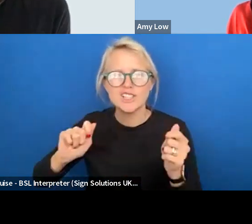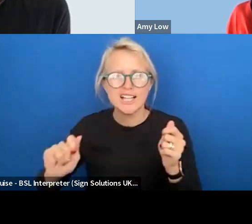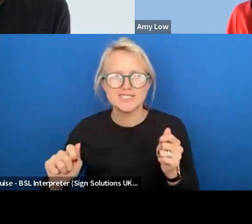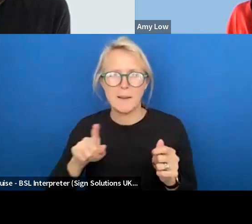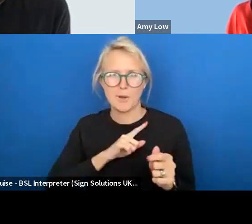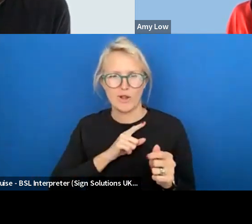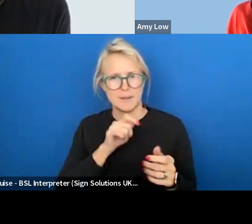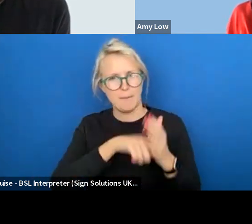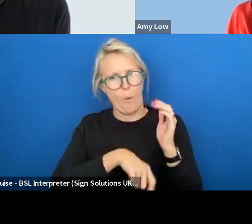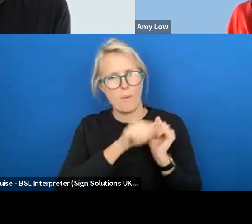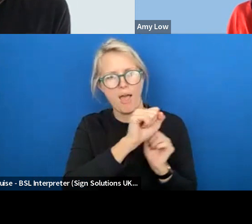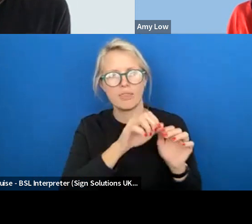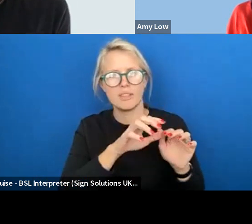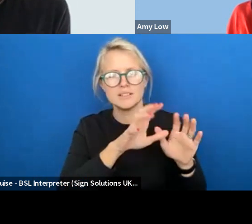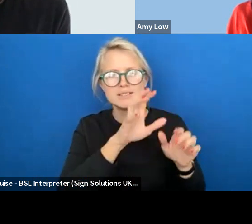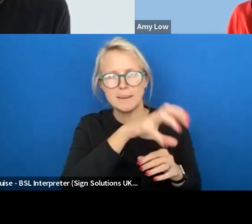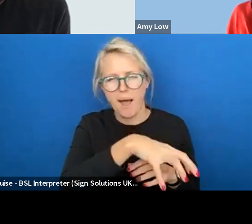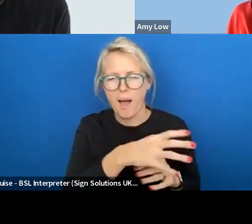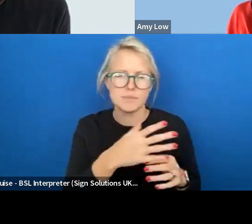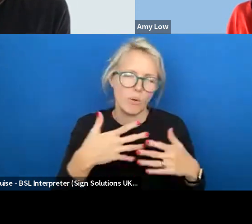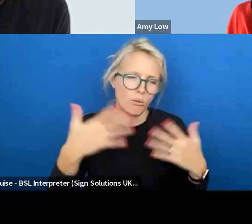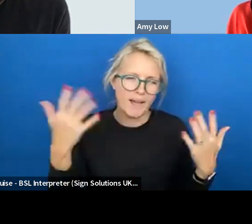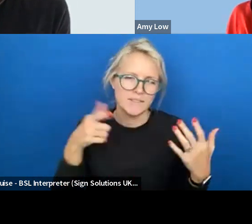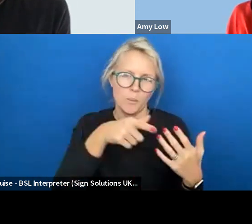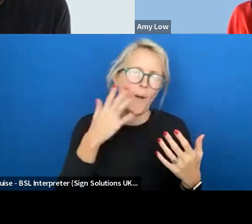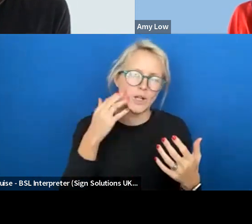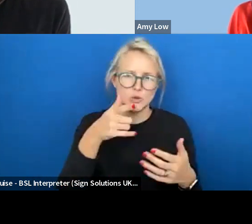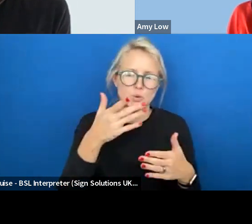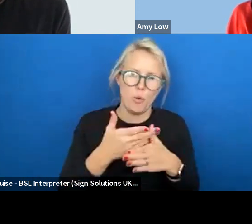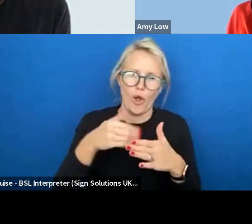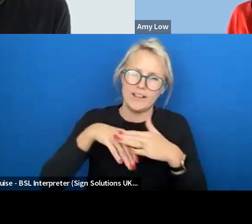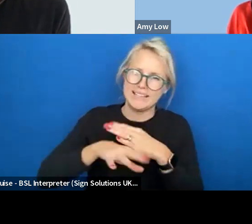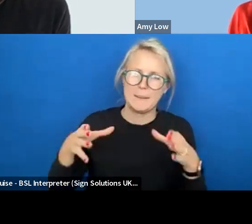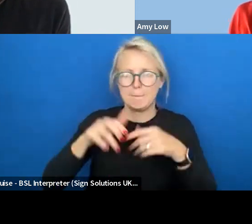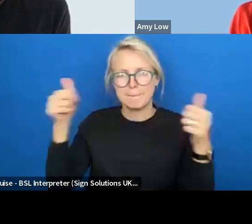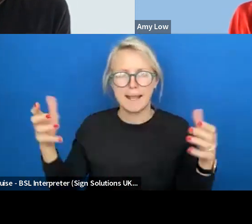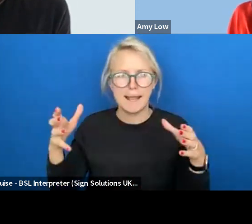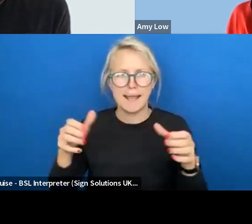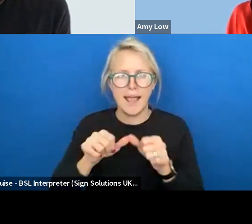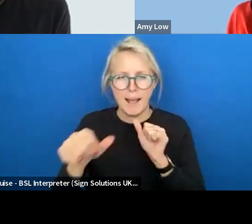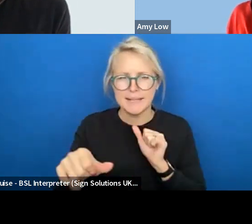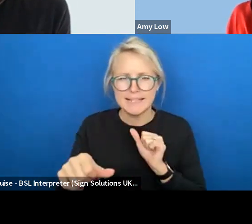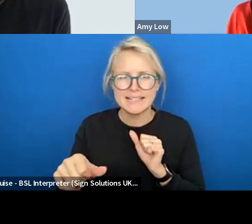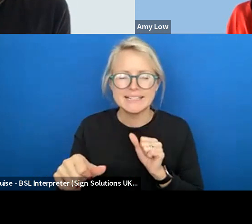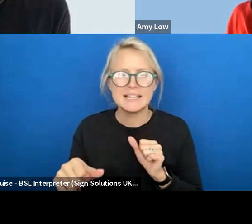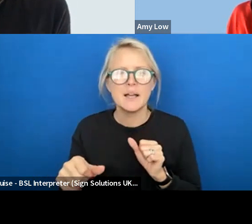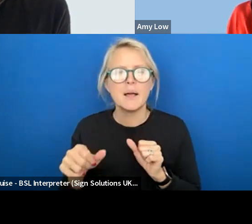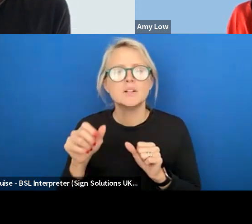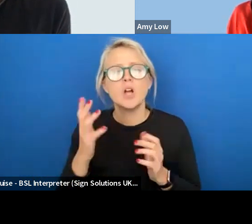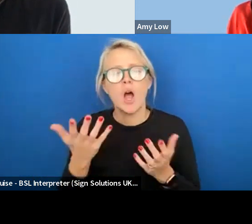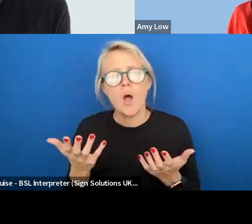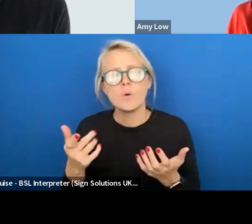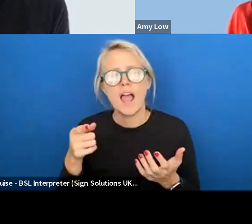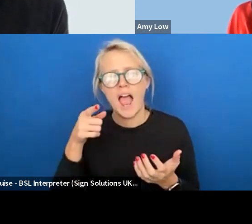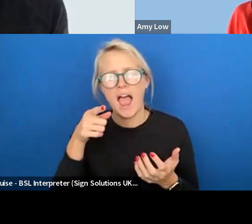bought by a department, and all of that nonsense that you have when you have an internal market, which causes problems with access. So